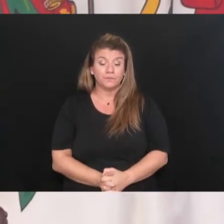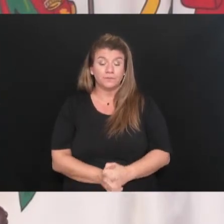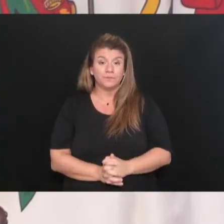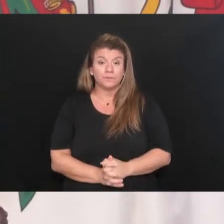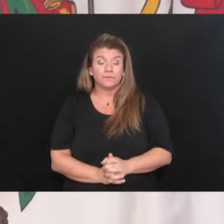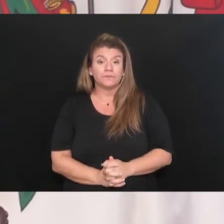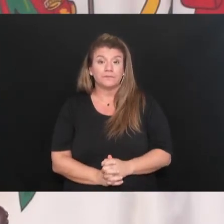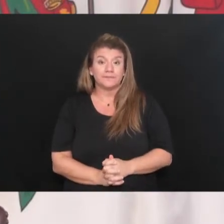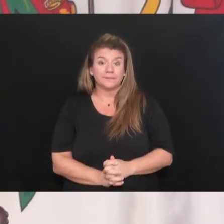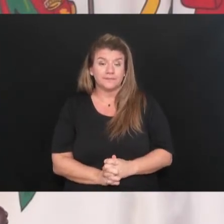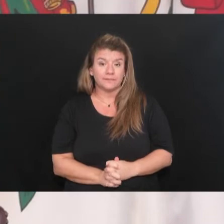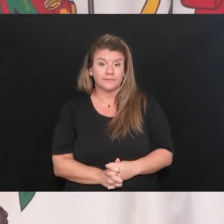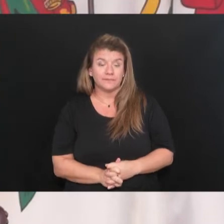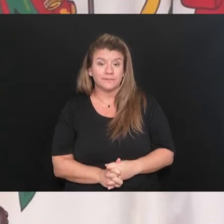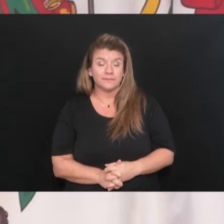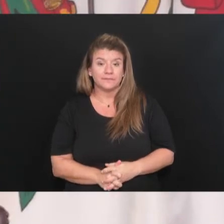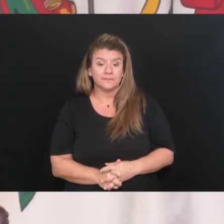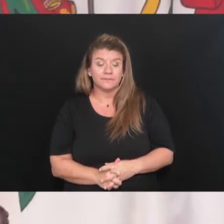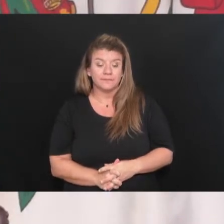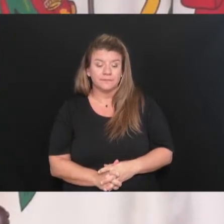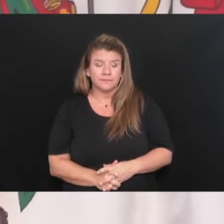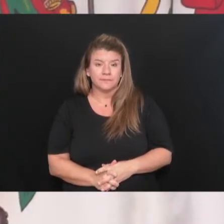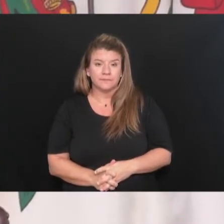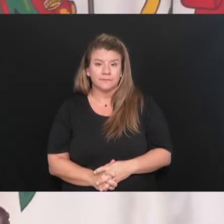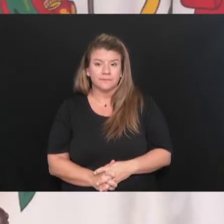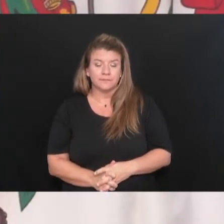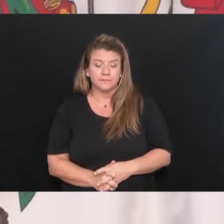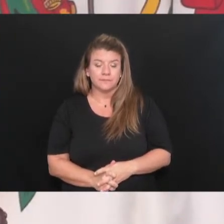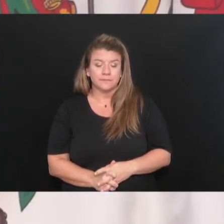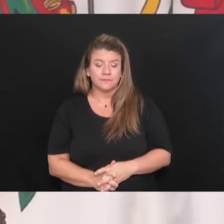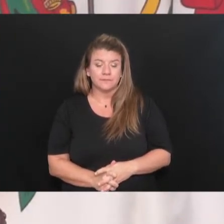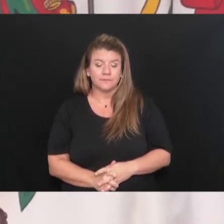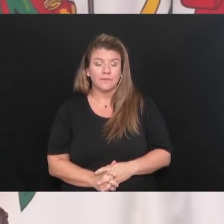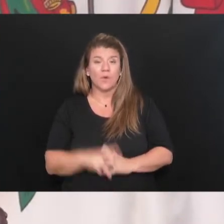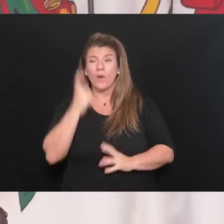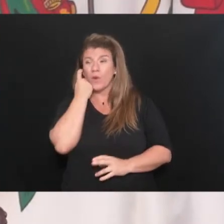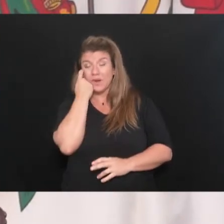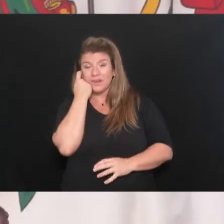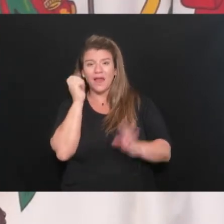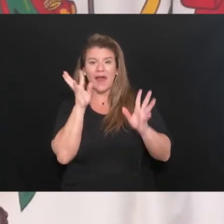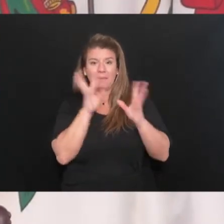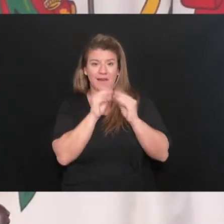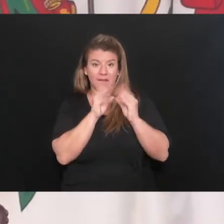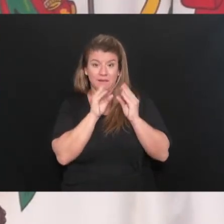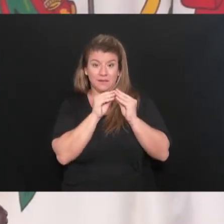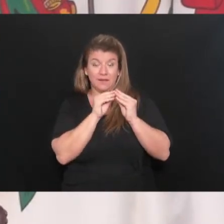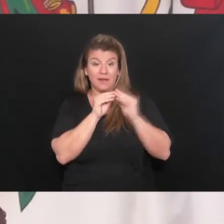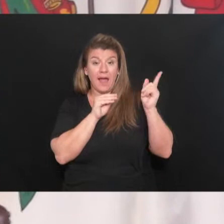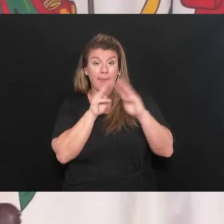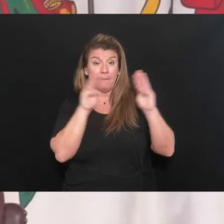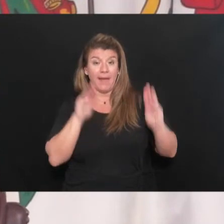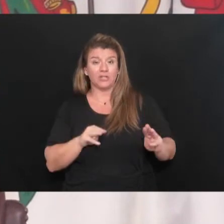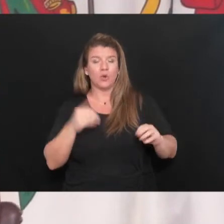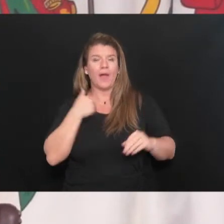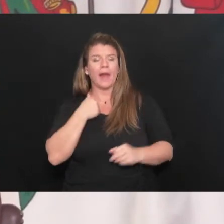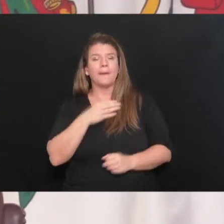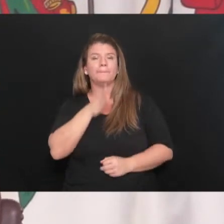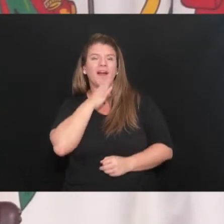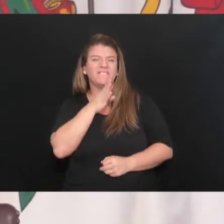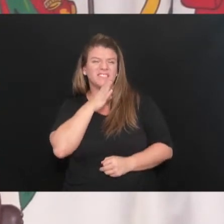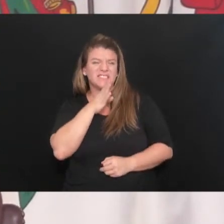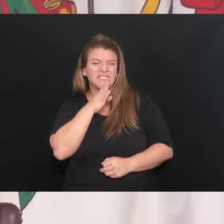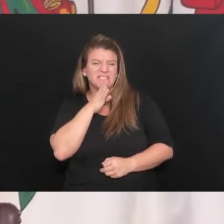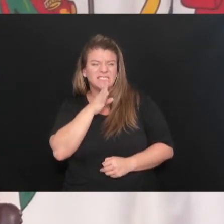Okay, we just got through meeting over at the mansion, we had a breakfast,